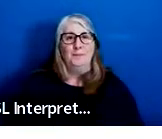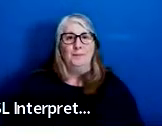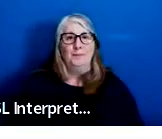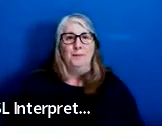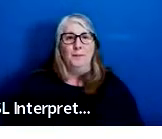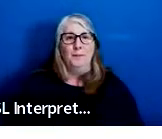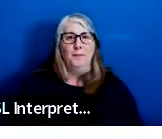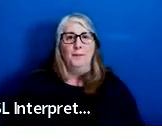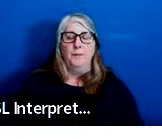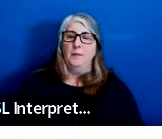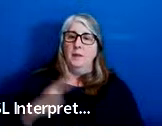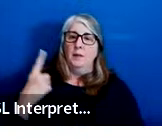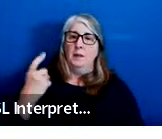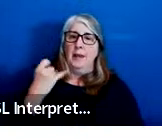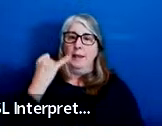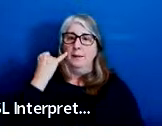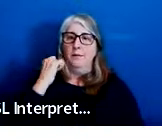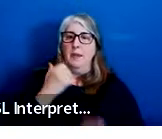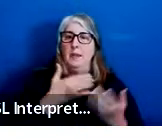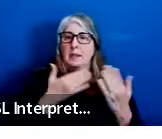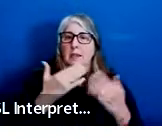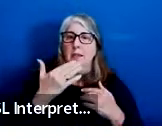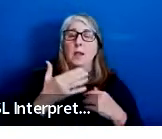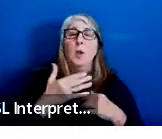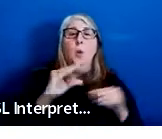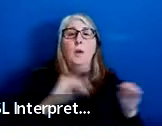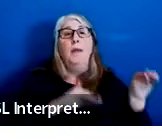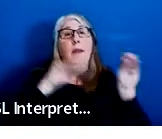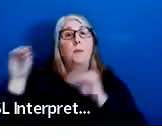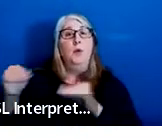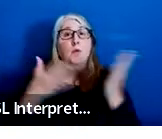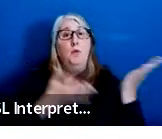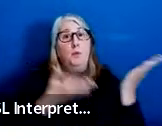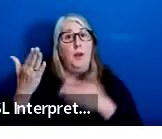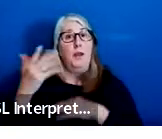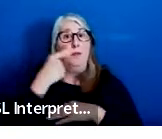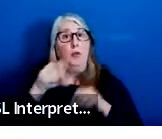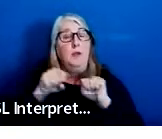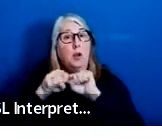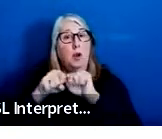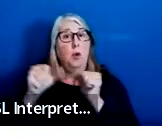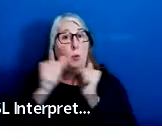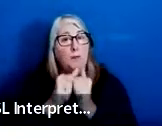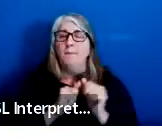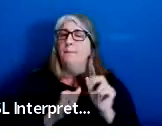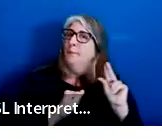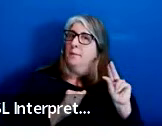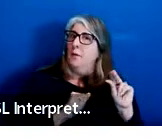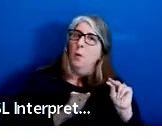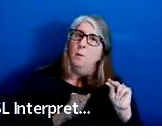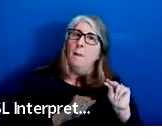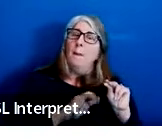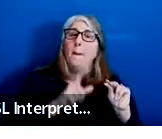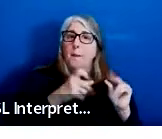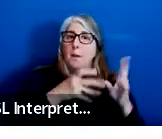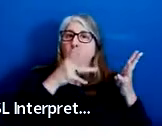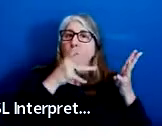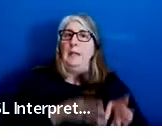A resident asked whether they could take their green cart when they relocate. No. If you should leave all of